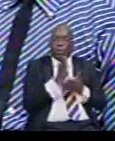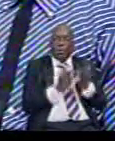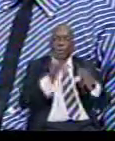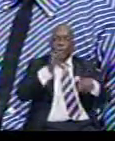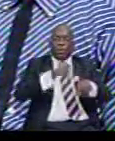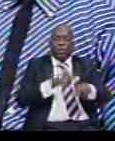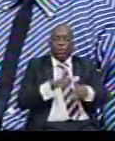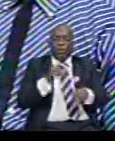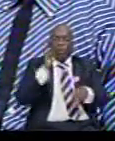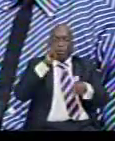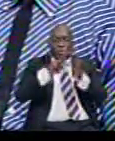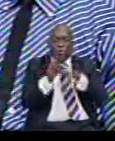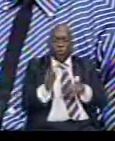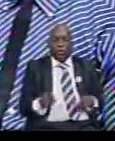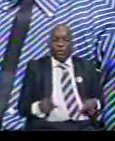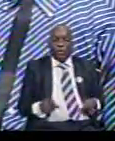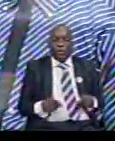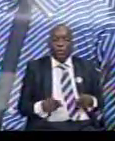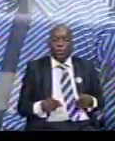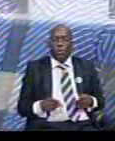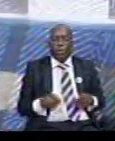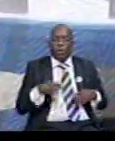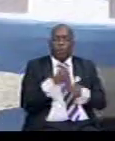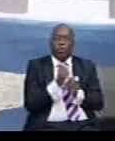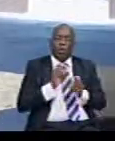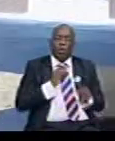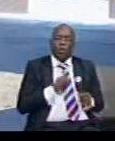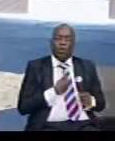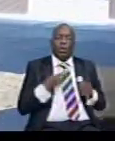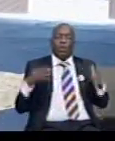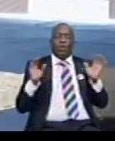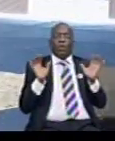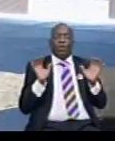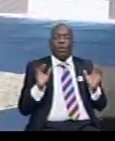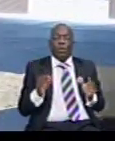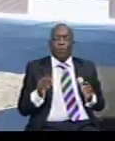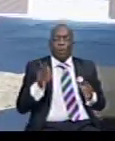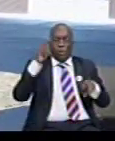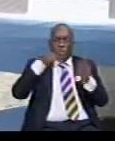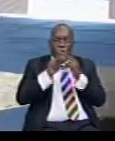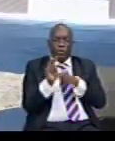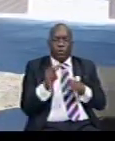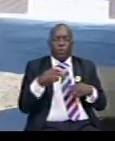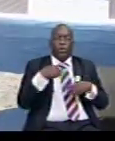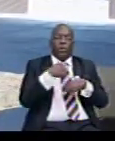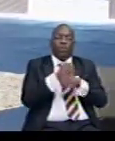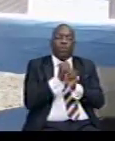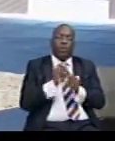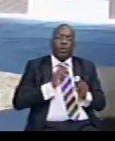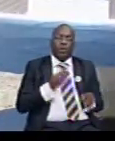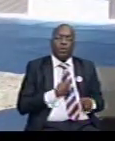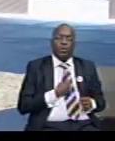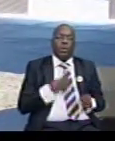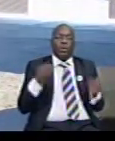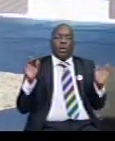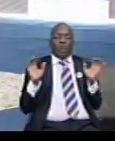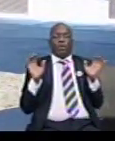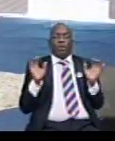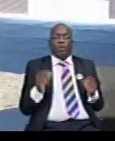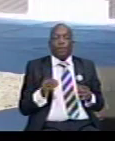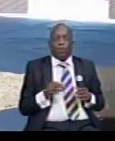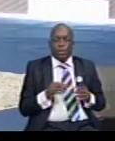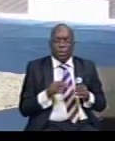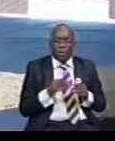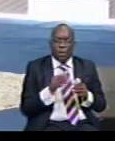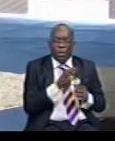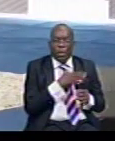prophecies make us afraid. Prophets make us afraid. And they